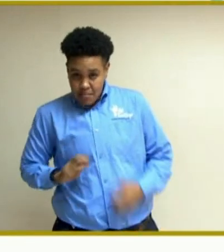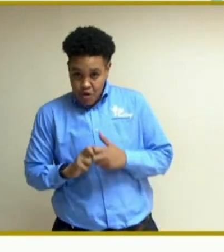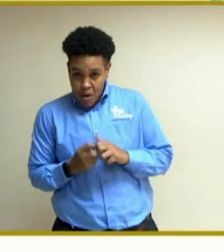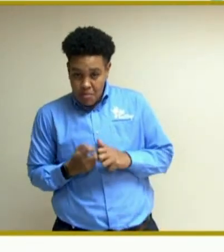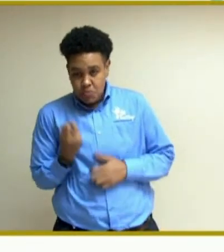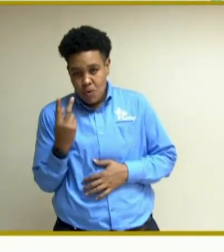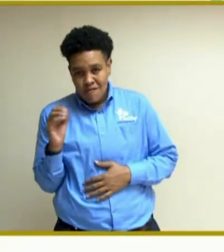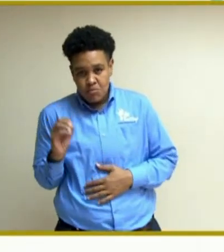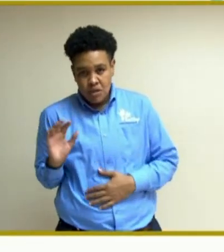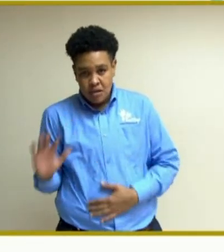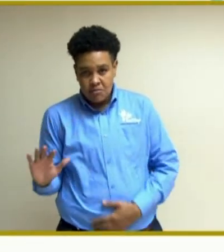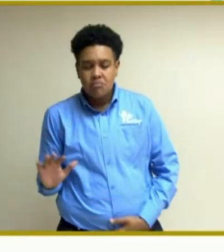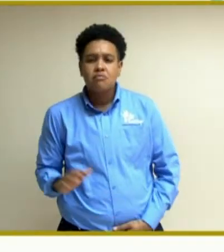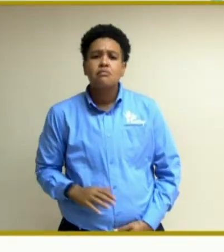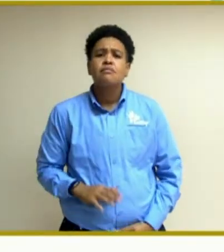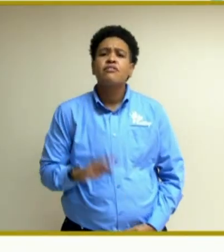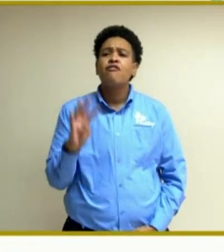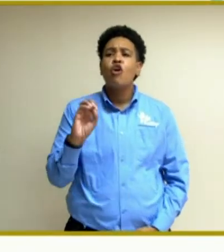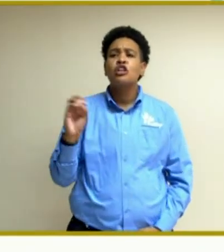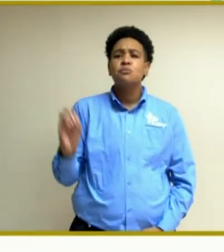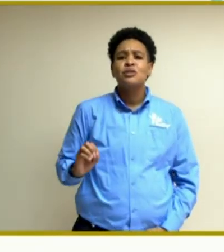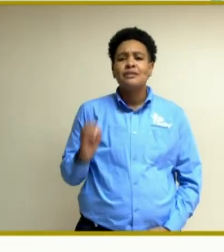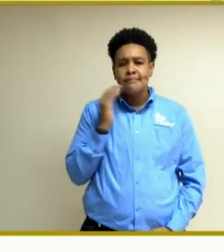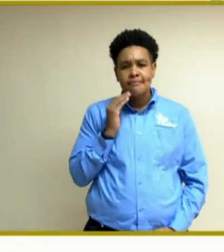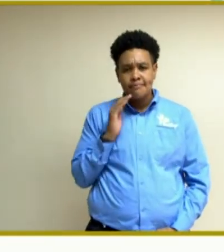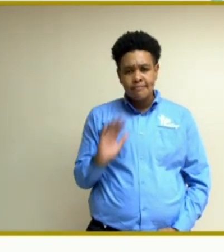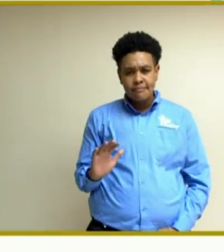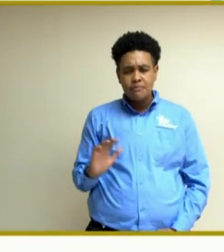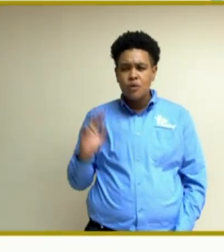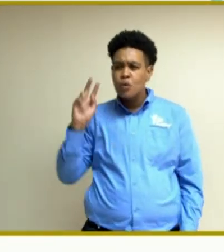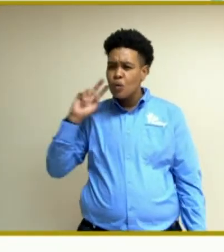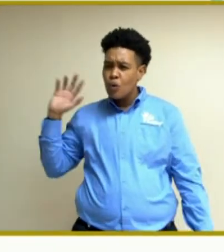the cases over time,